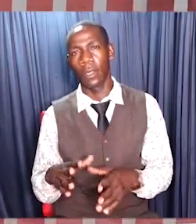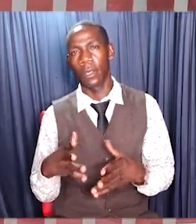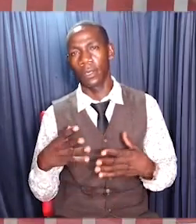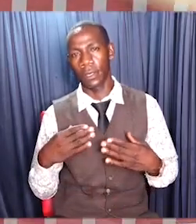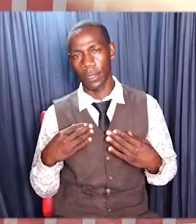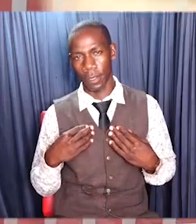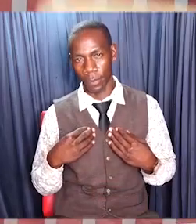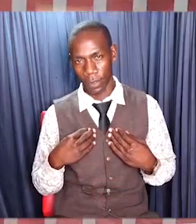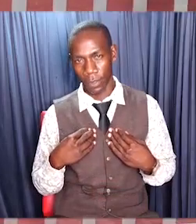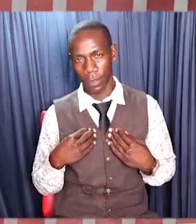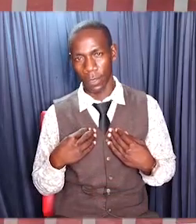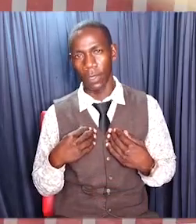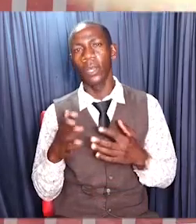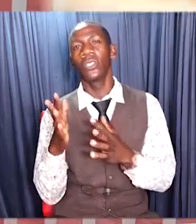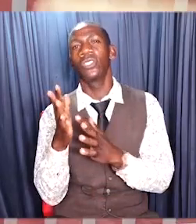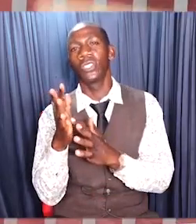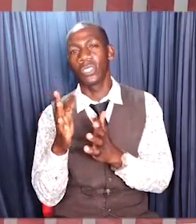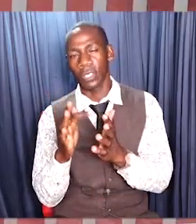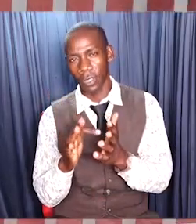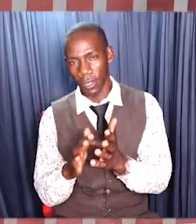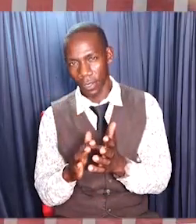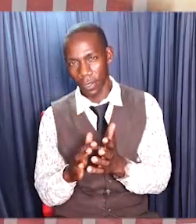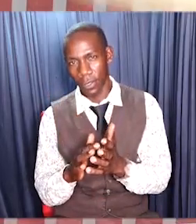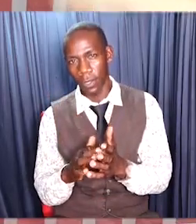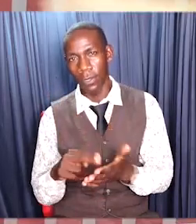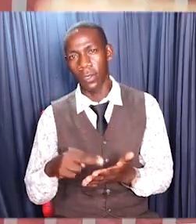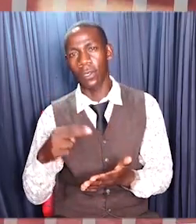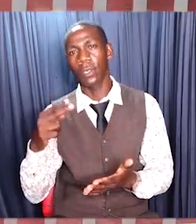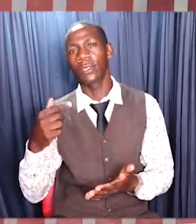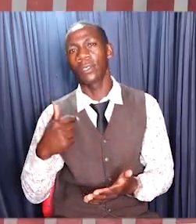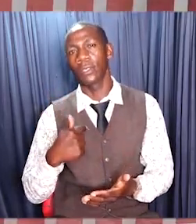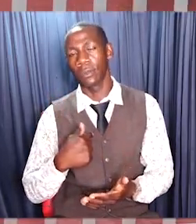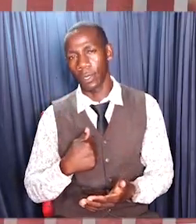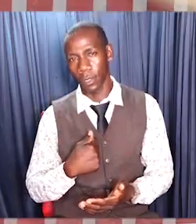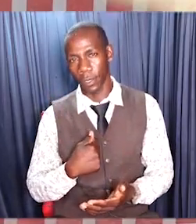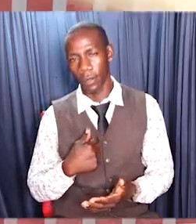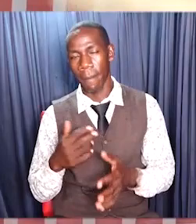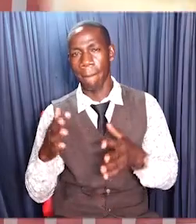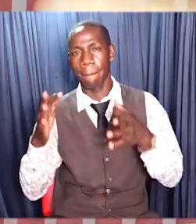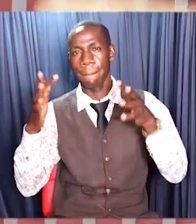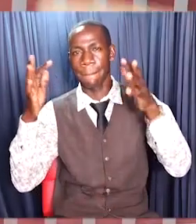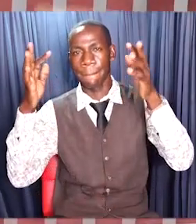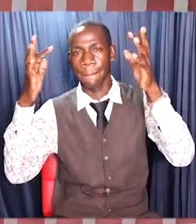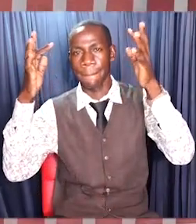nikakubali. And I accepted. Na Yesu. And Jesus. Akanifufua. Resurrected me.